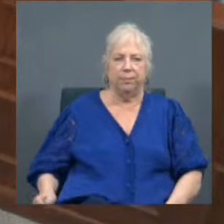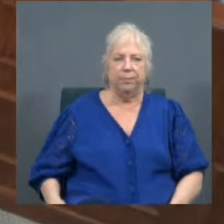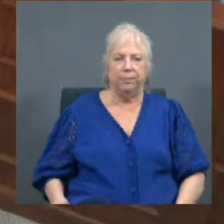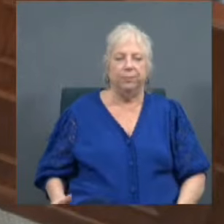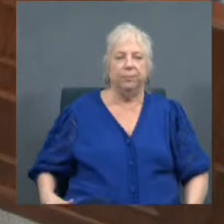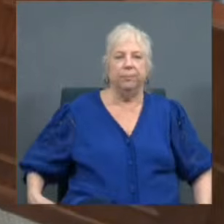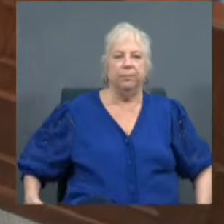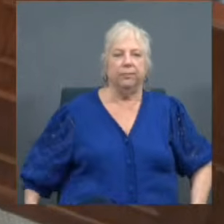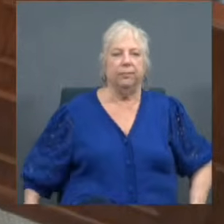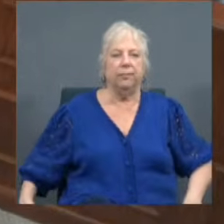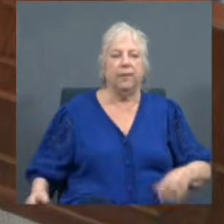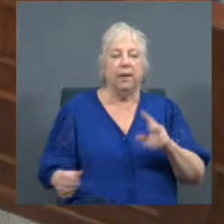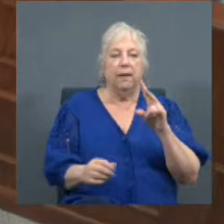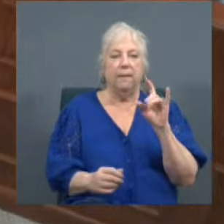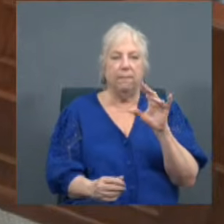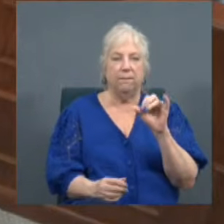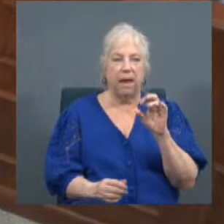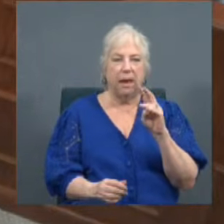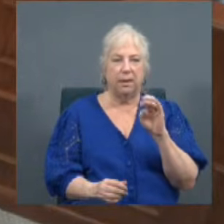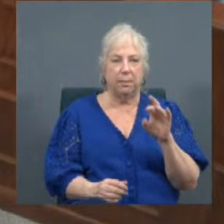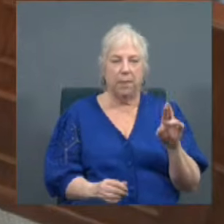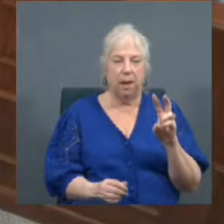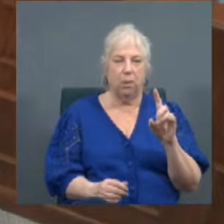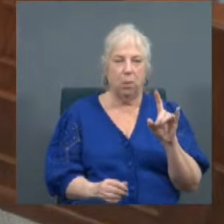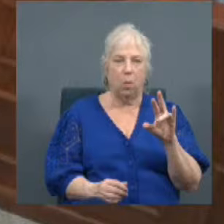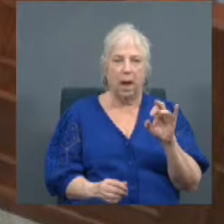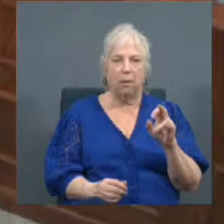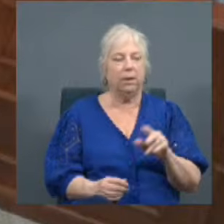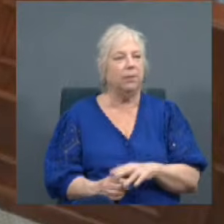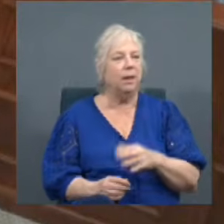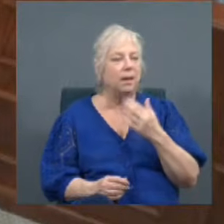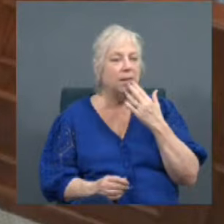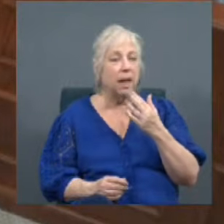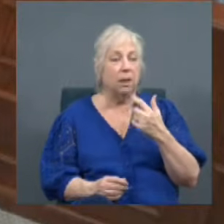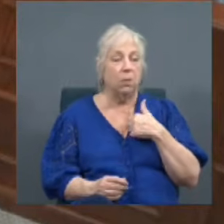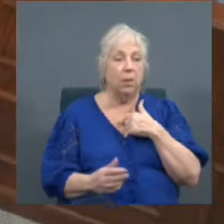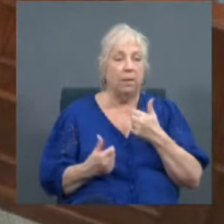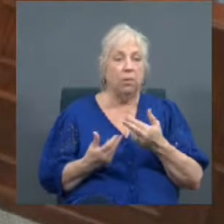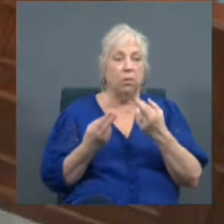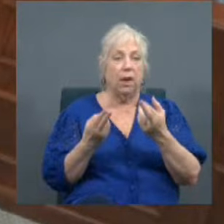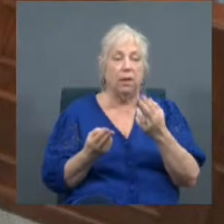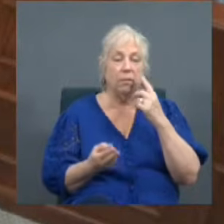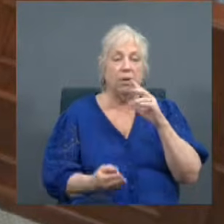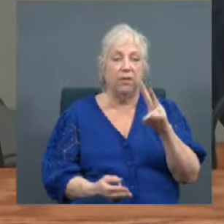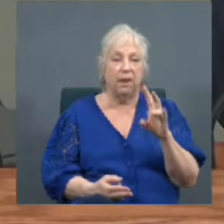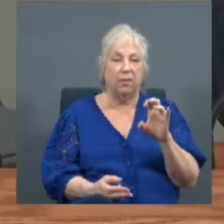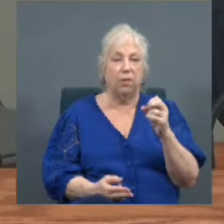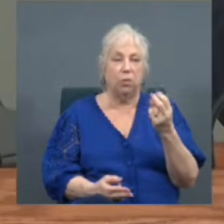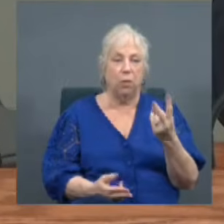Vice Mayor Wyatt. Thank you, Mayor. We have a resolution for